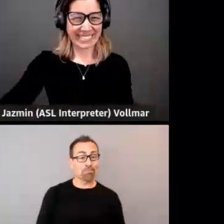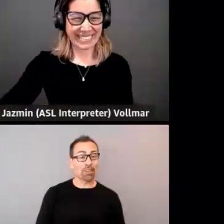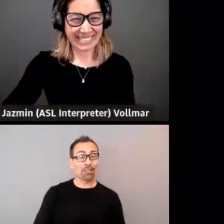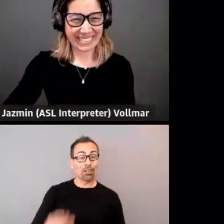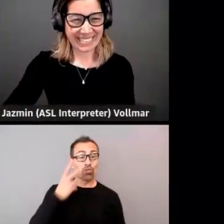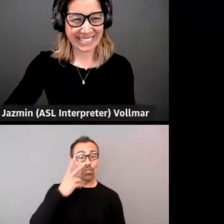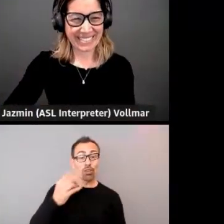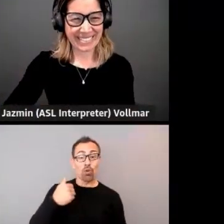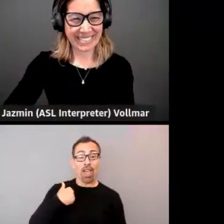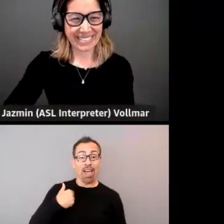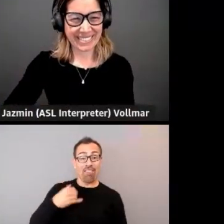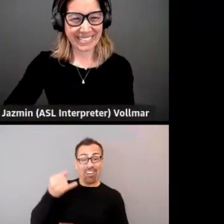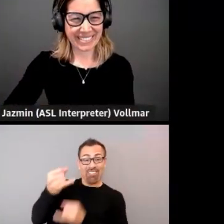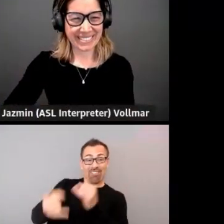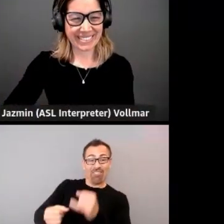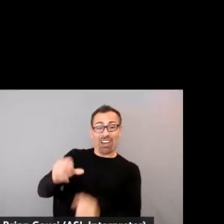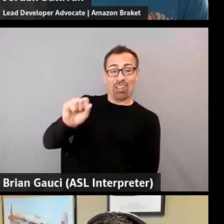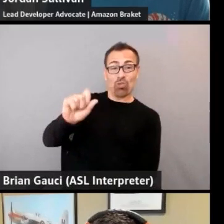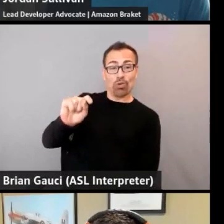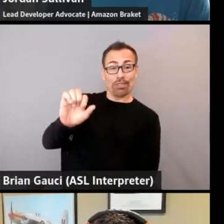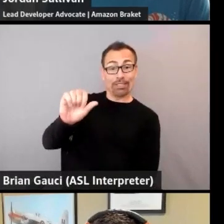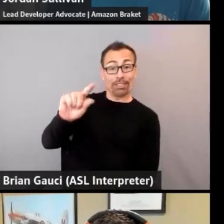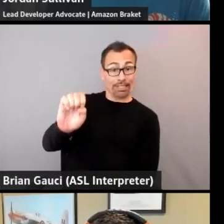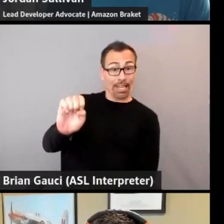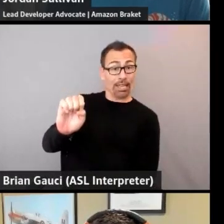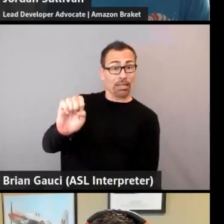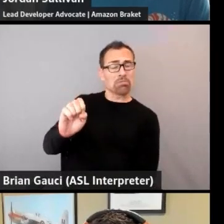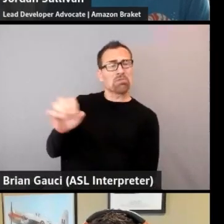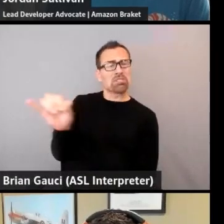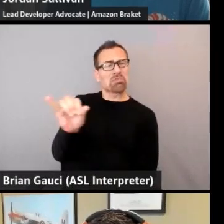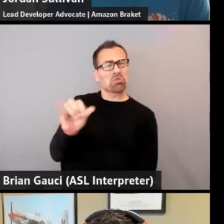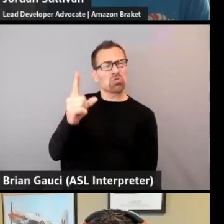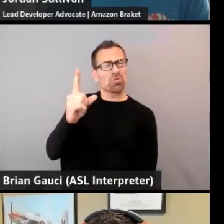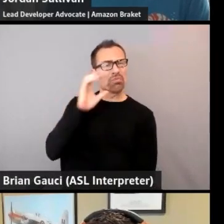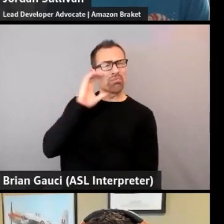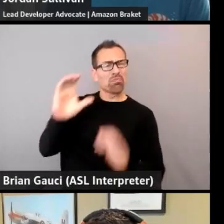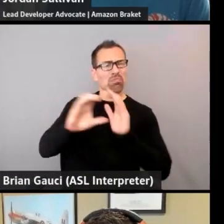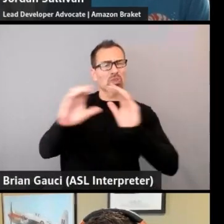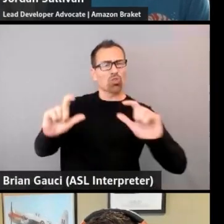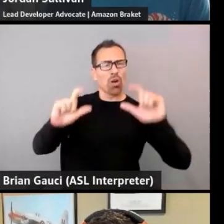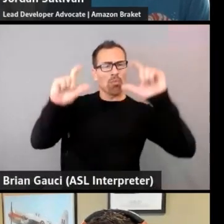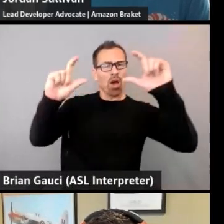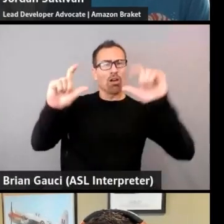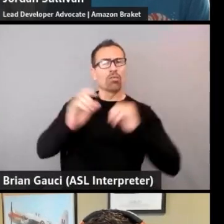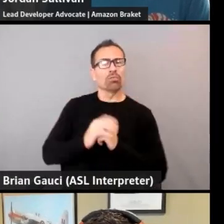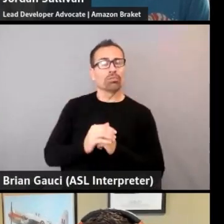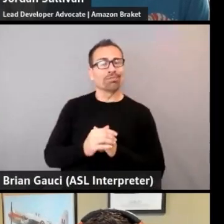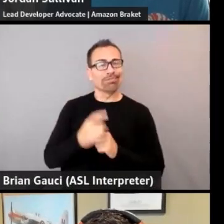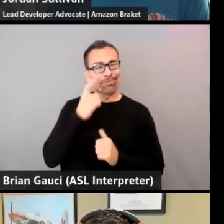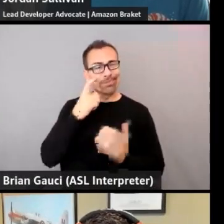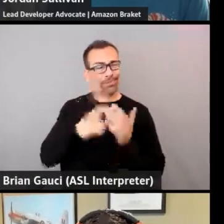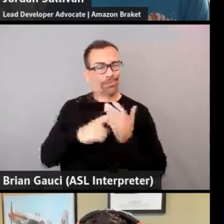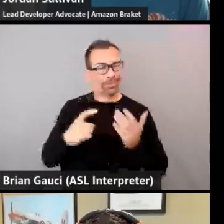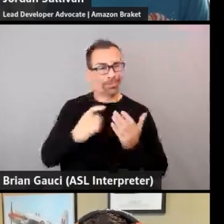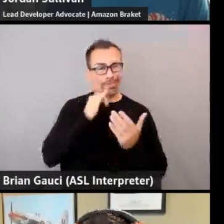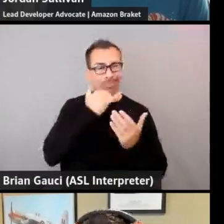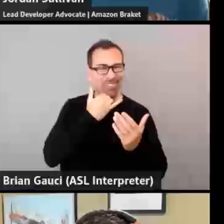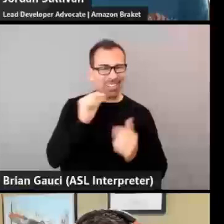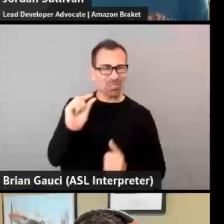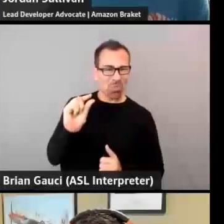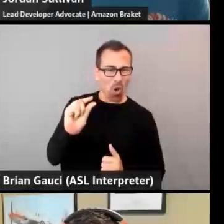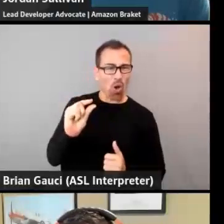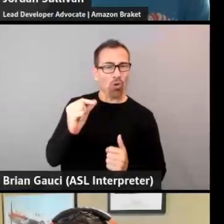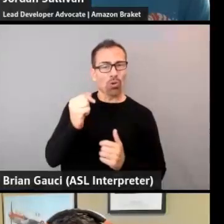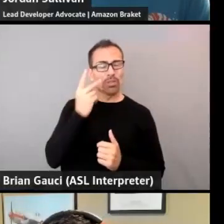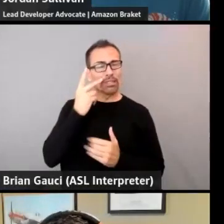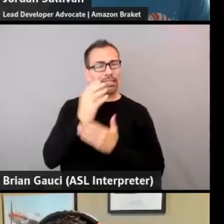state similarly to the picture above. There are some small defects here where we still see some excitation, but overall we